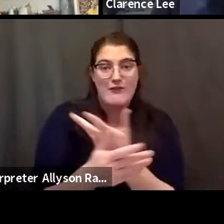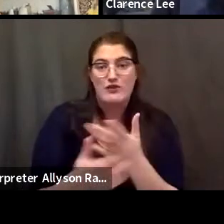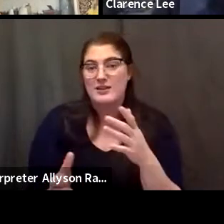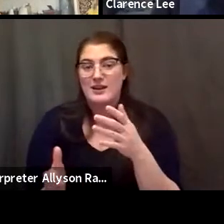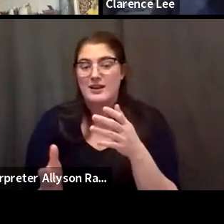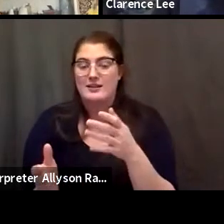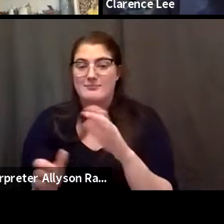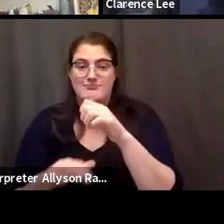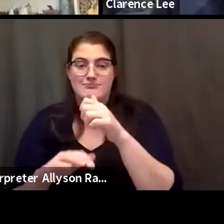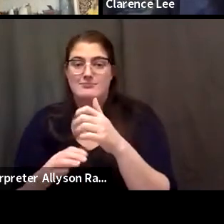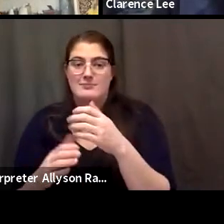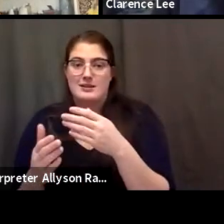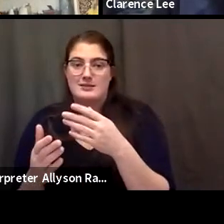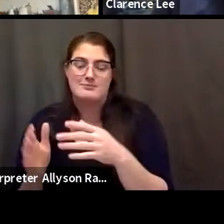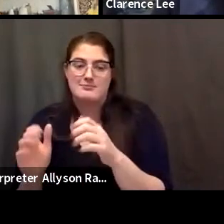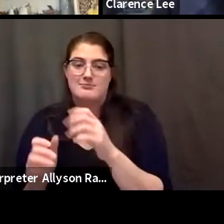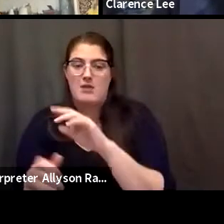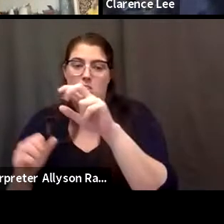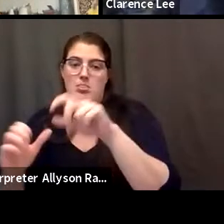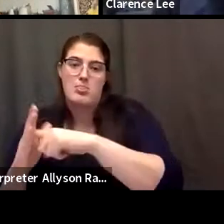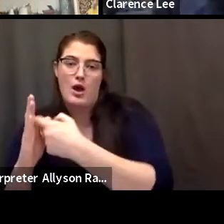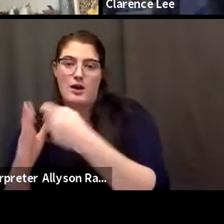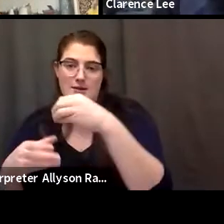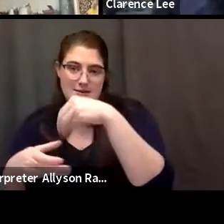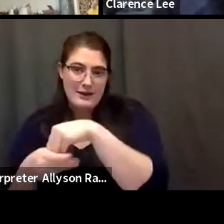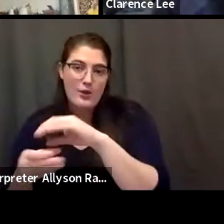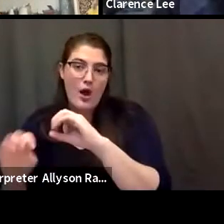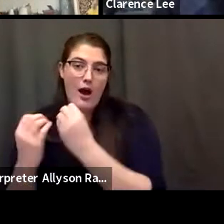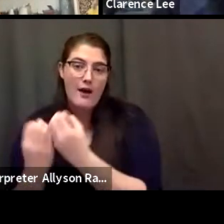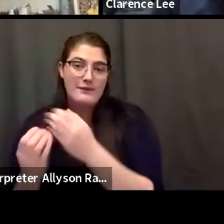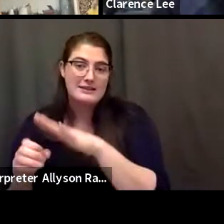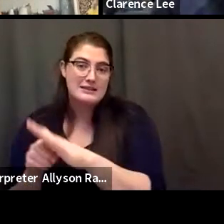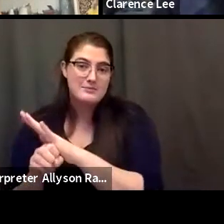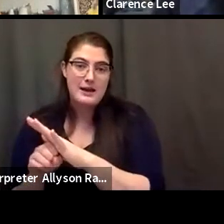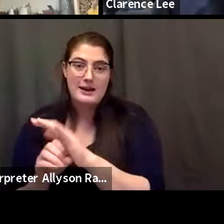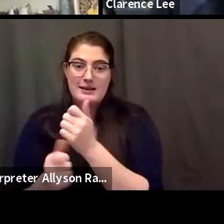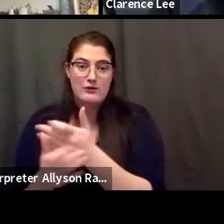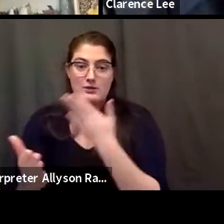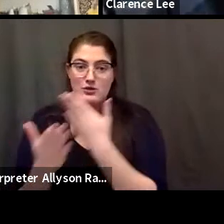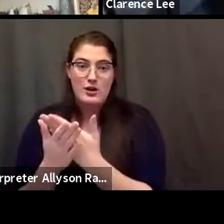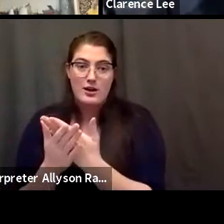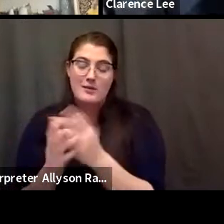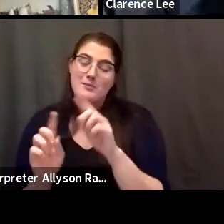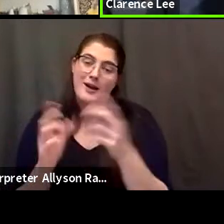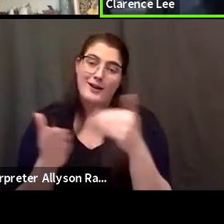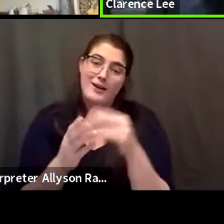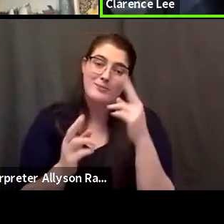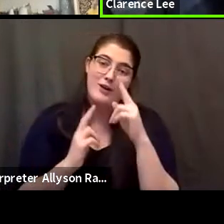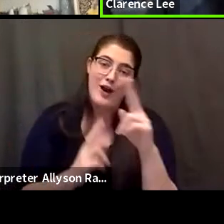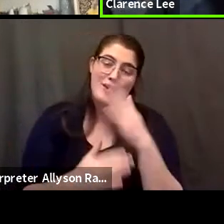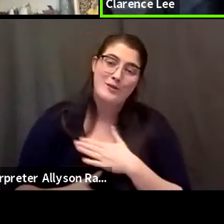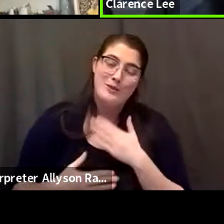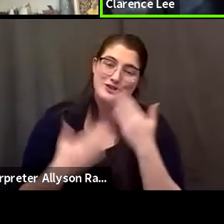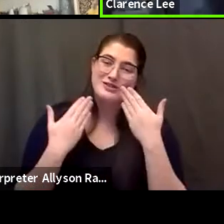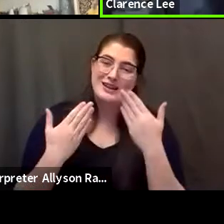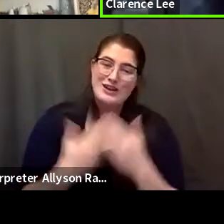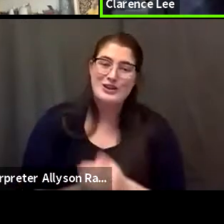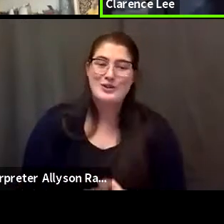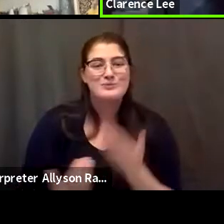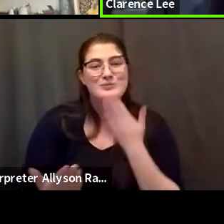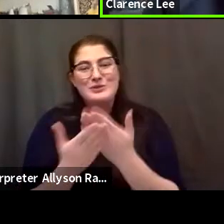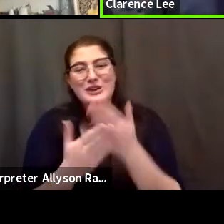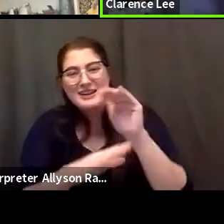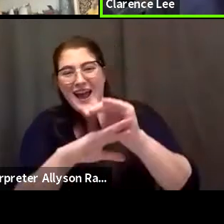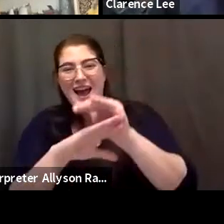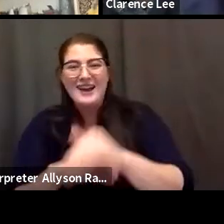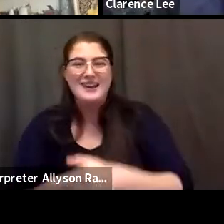up in the office space. So it's again been an honor and a privilege. Thank you. Hey. Good